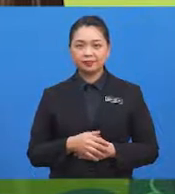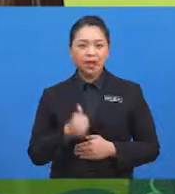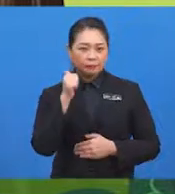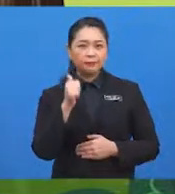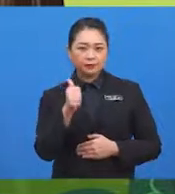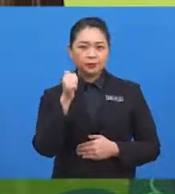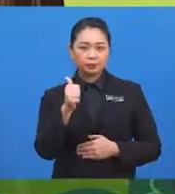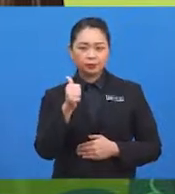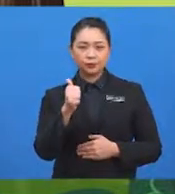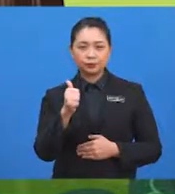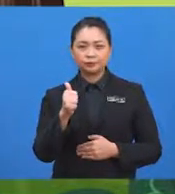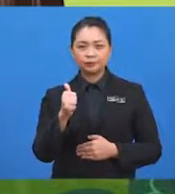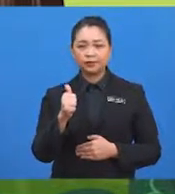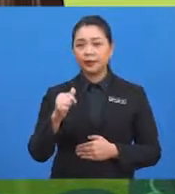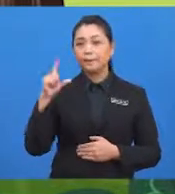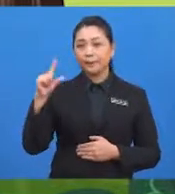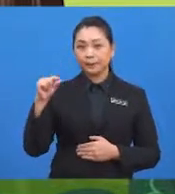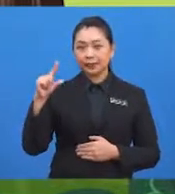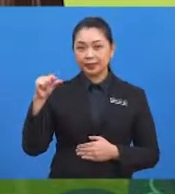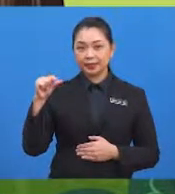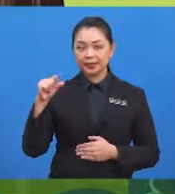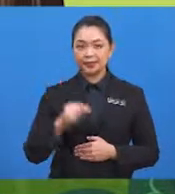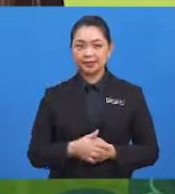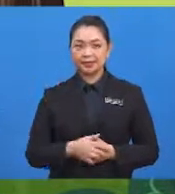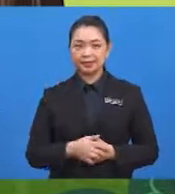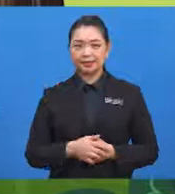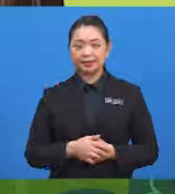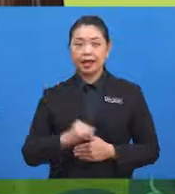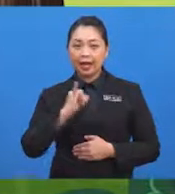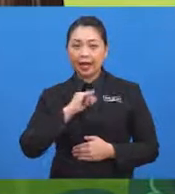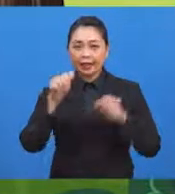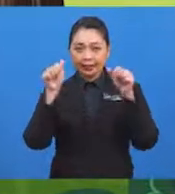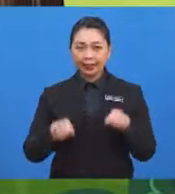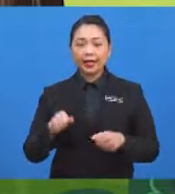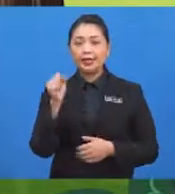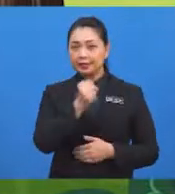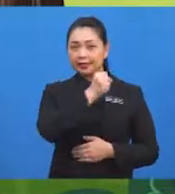Outstanding job, boys and girls. It's the bird. I can sing.